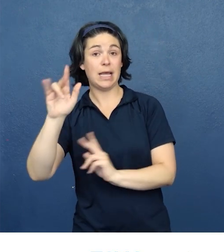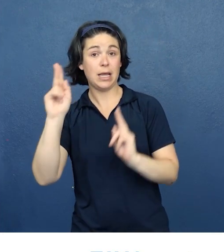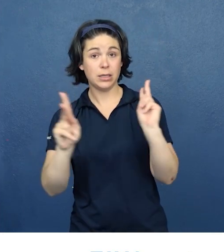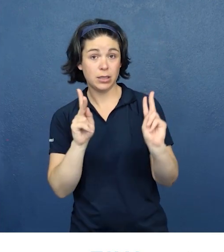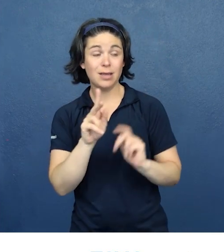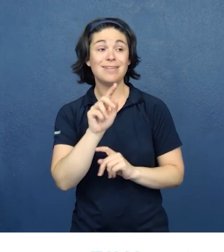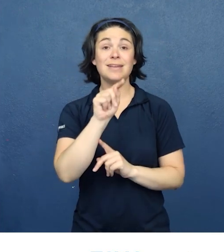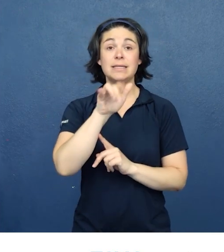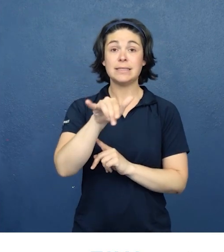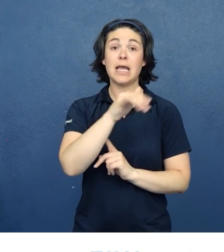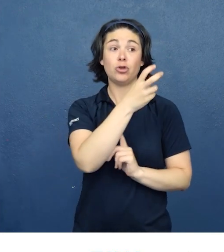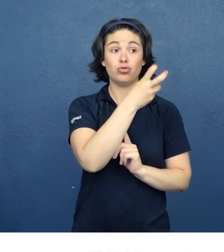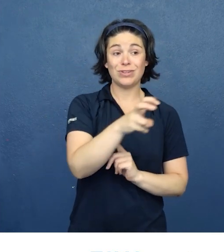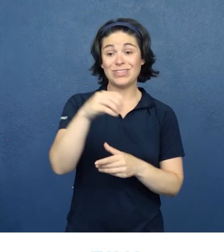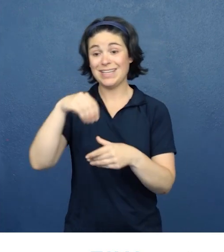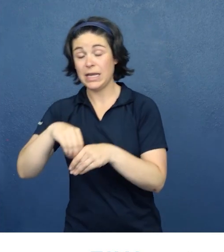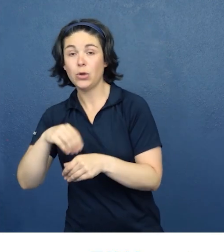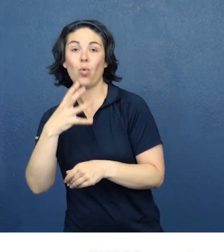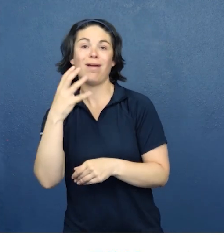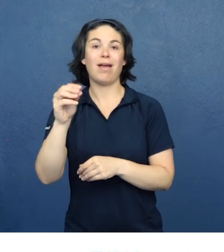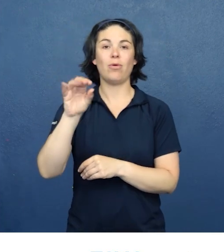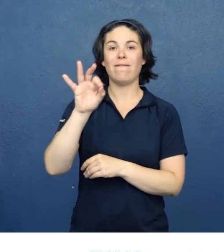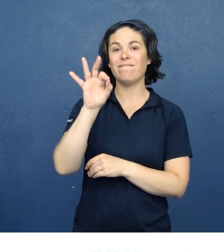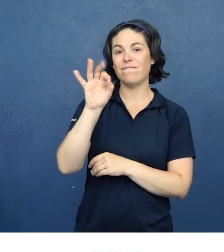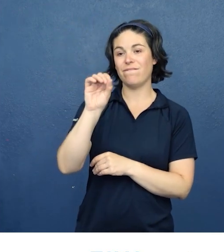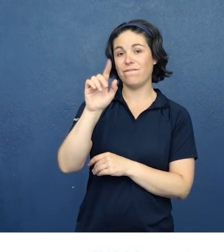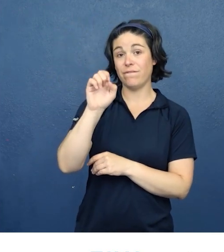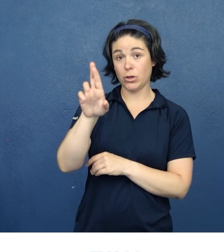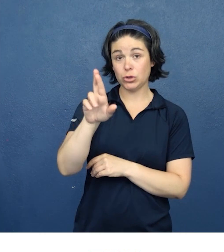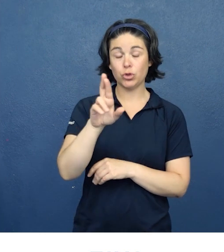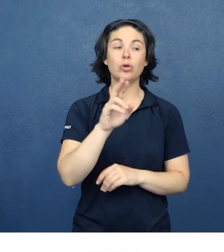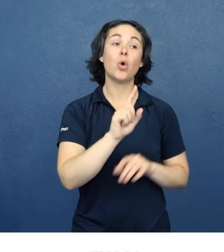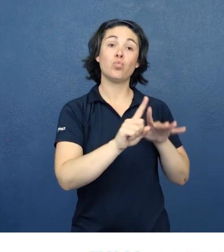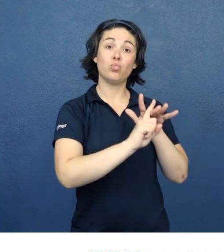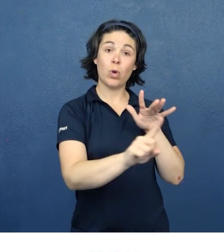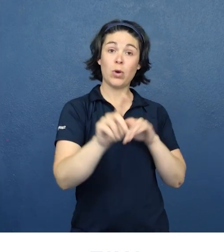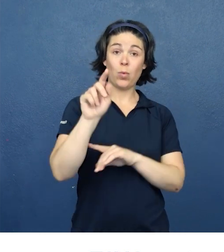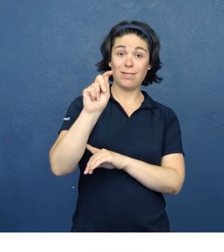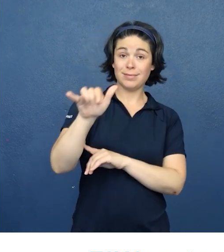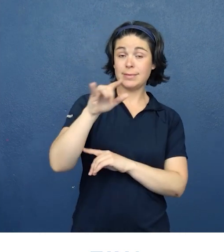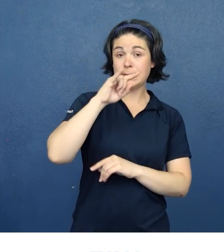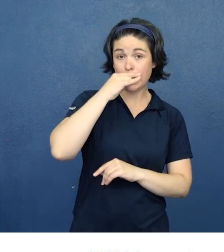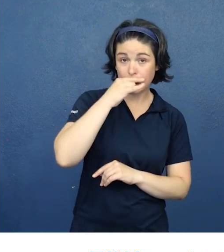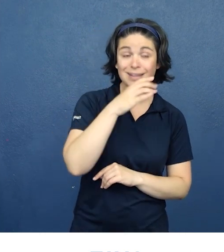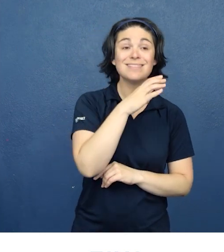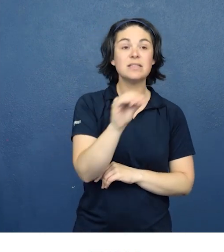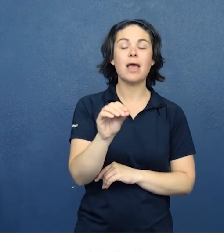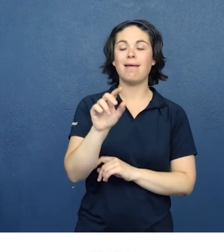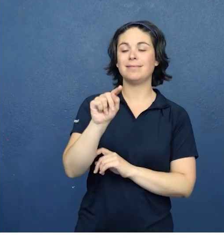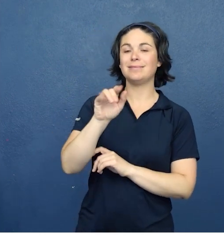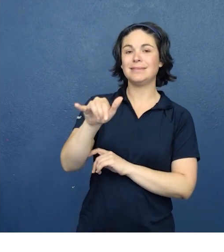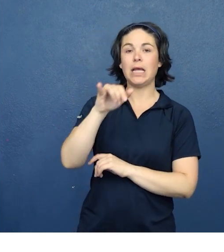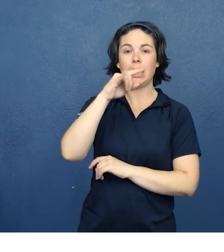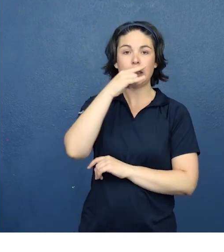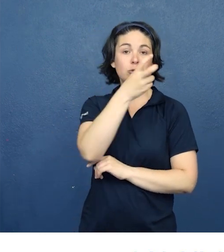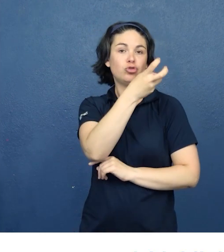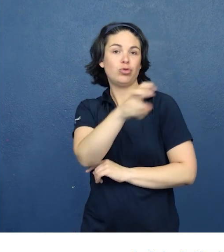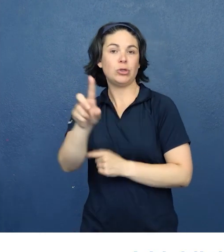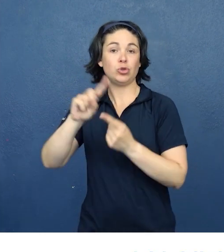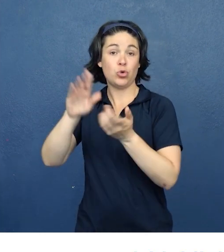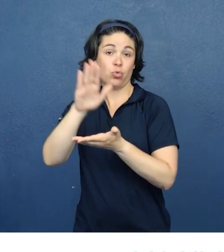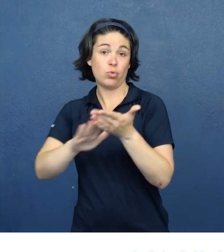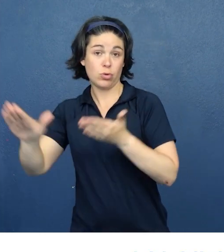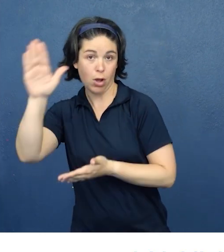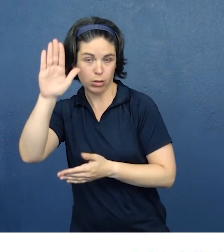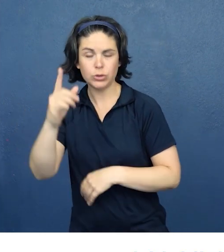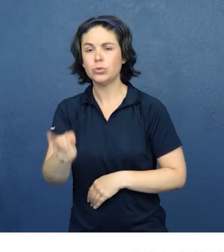or transitioning out of the foster care system, runaway TAY, and TAY transitioning into college. A highlight from Work